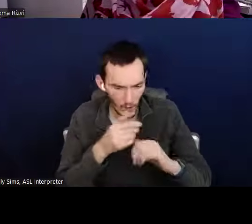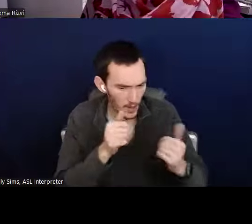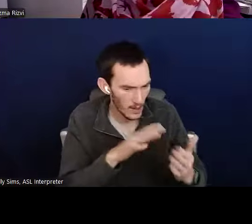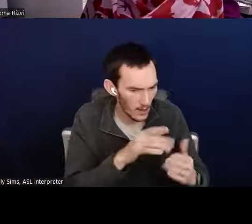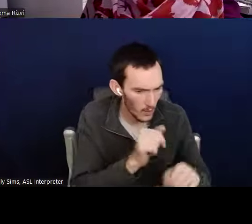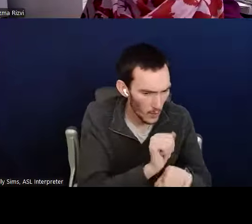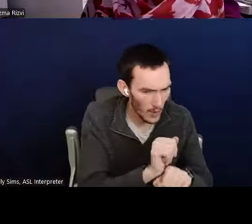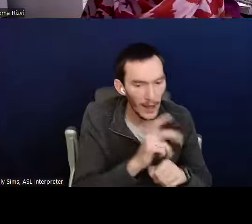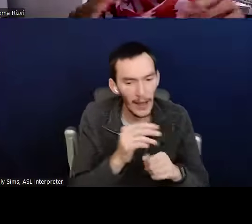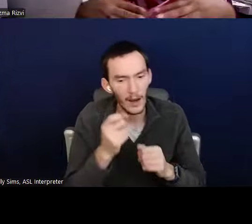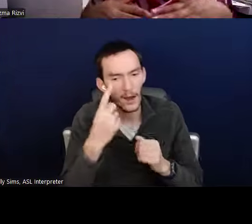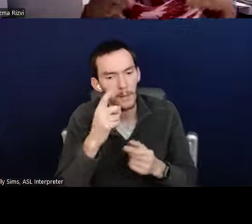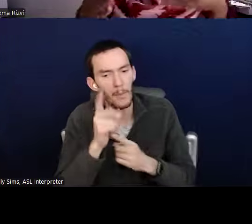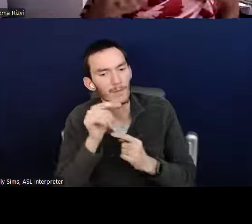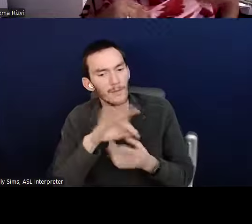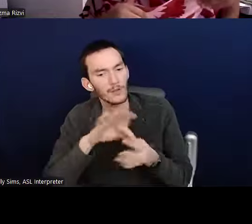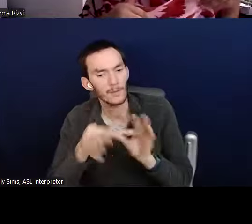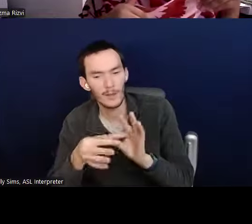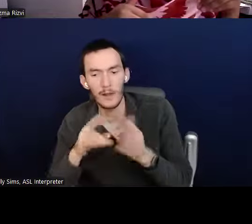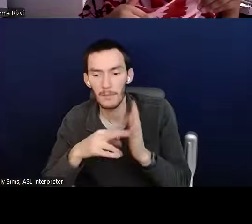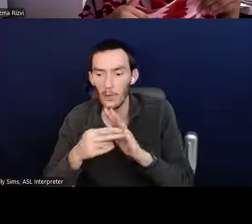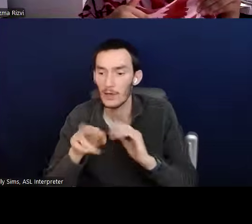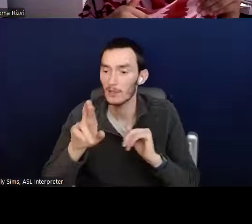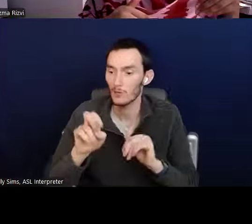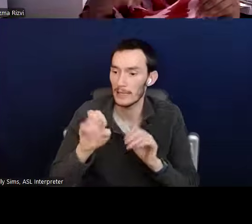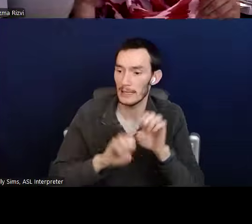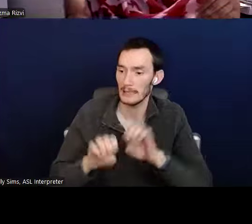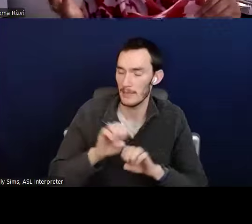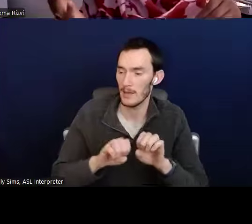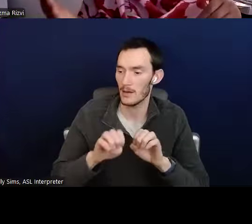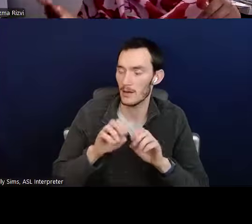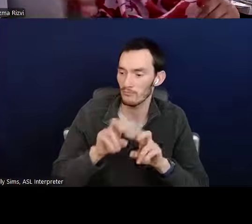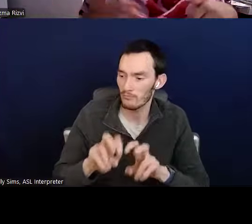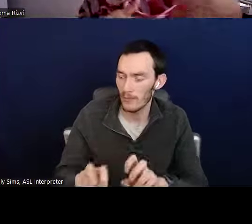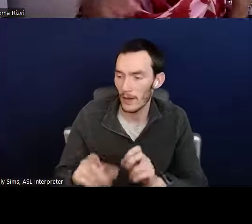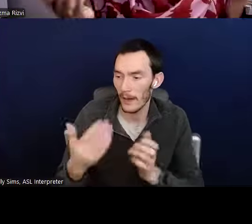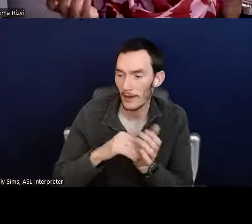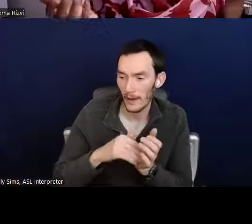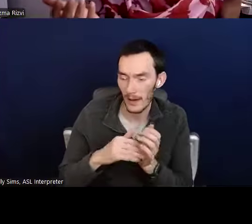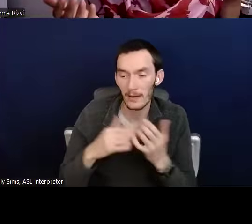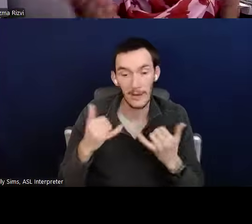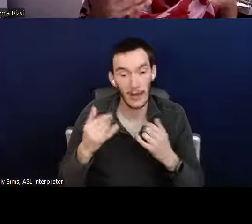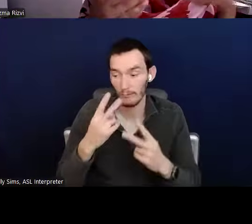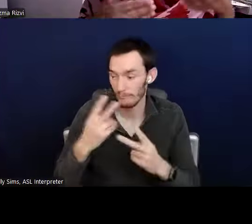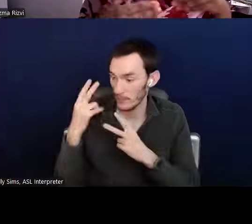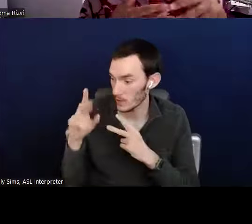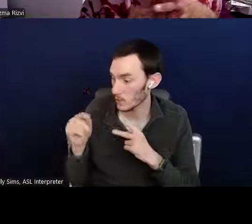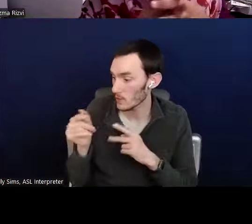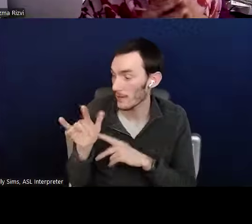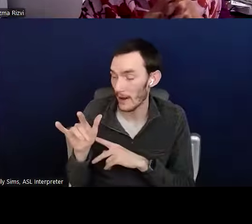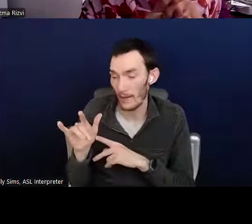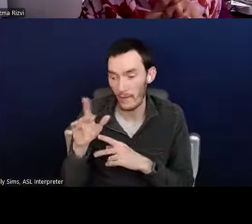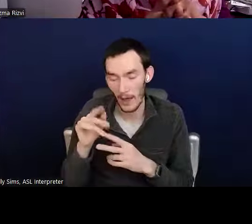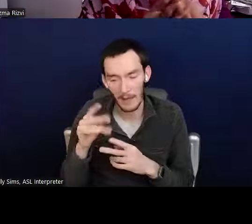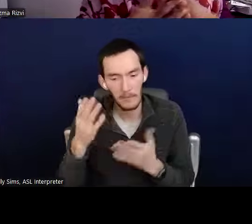moments of interpretation so that we might re-examine that moment today in 2025 and maybe interpret things differently if